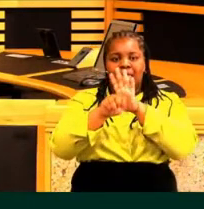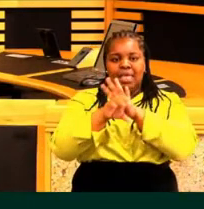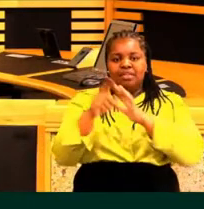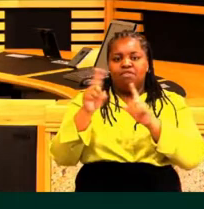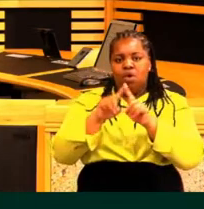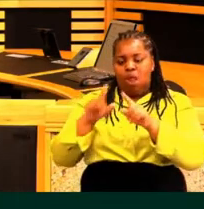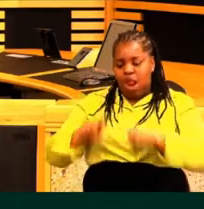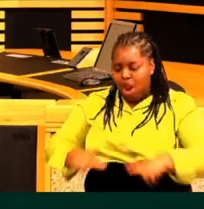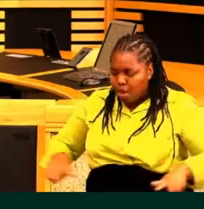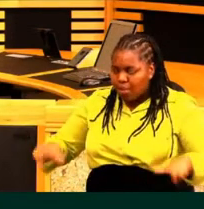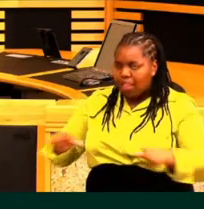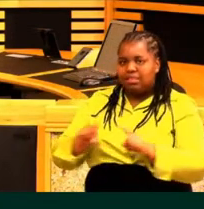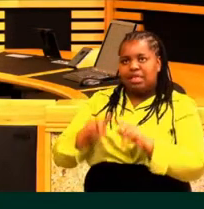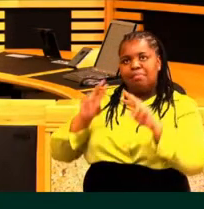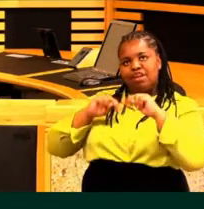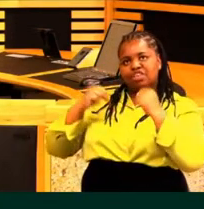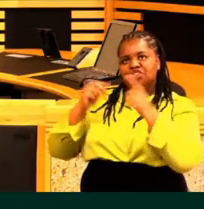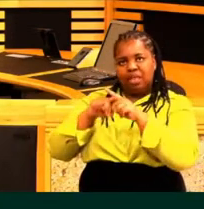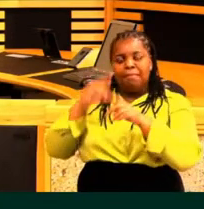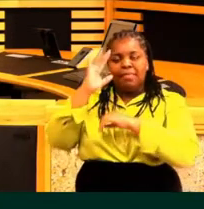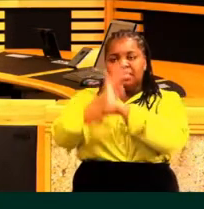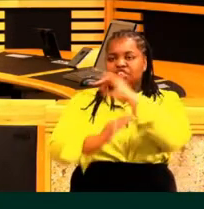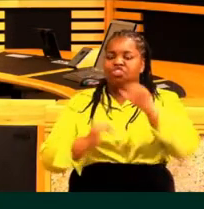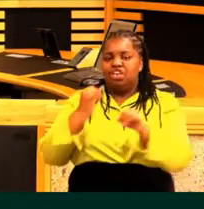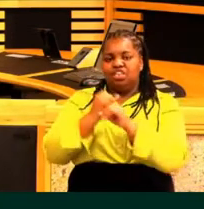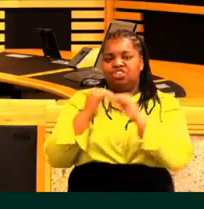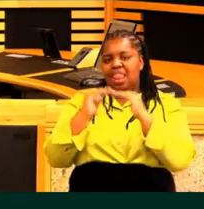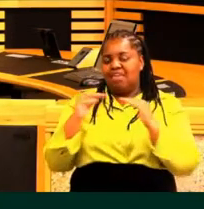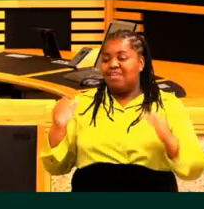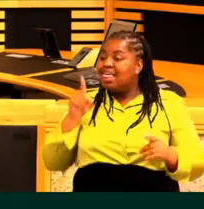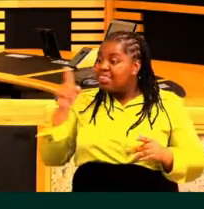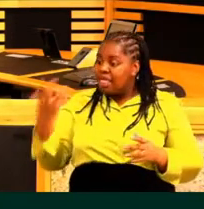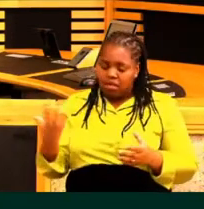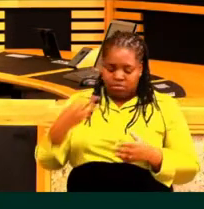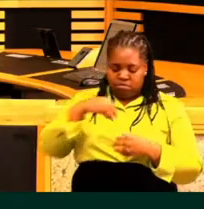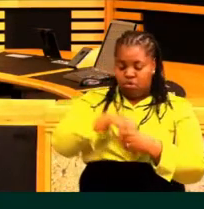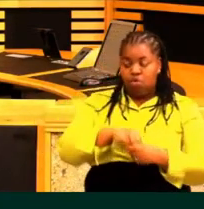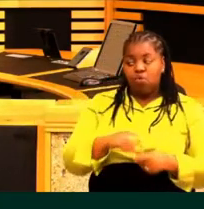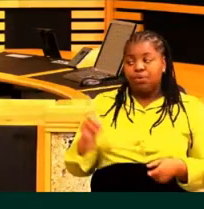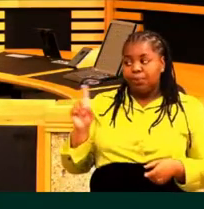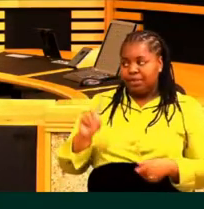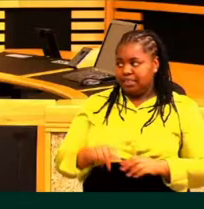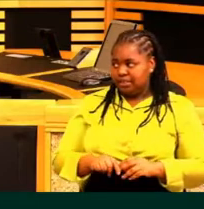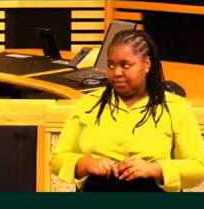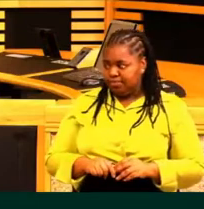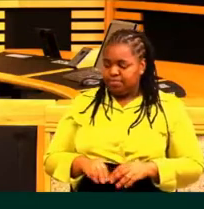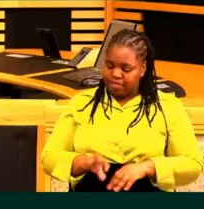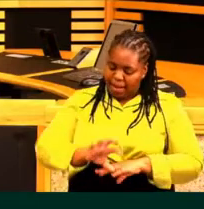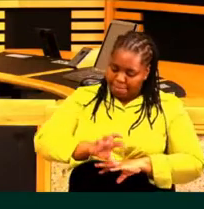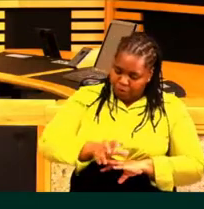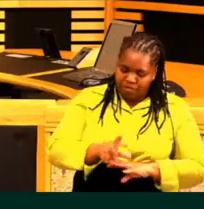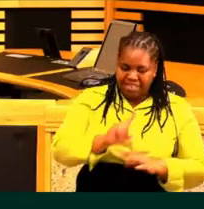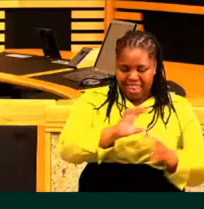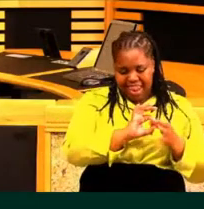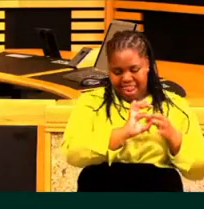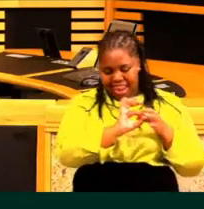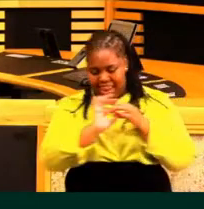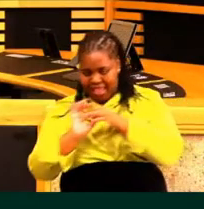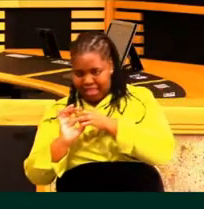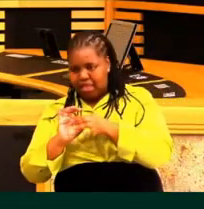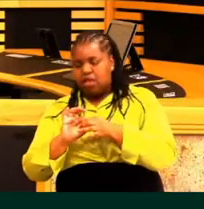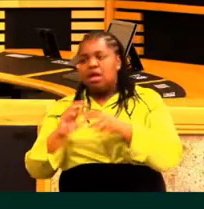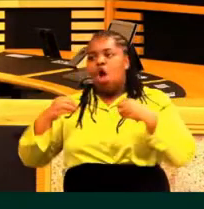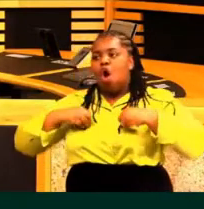local National as well as International level this improved The Honorable Premier The Province linking the Eastern Cape